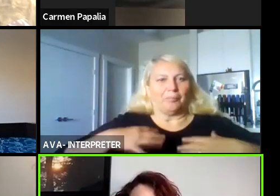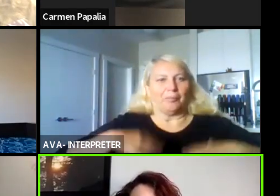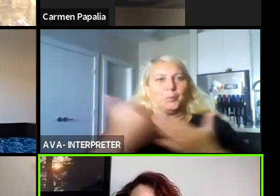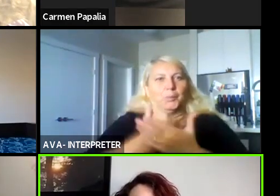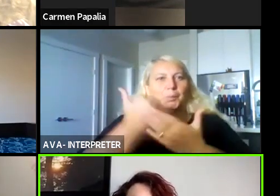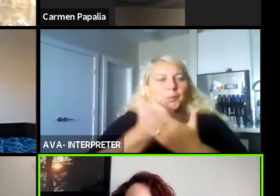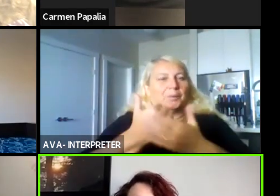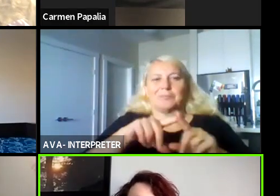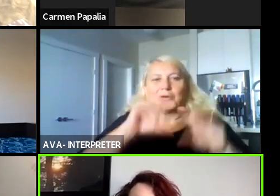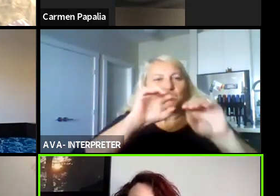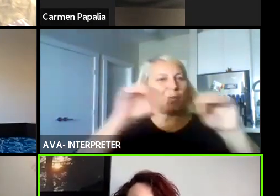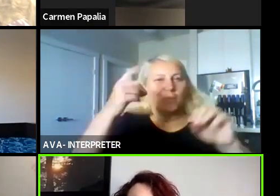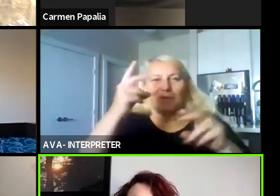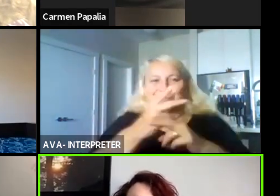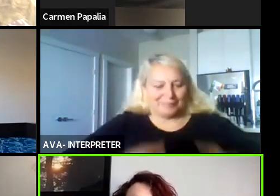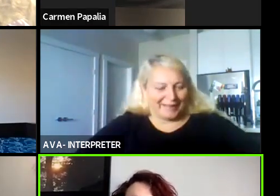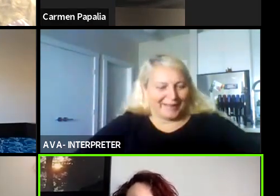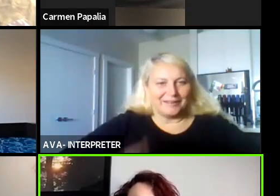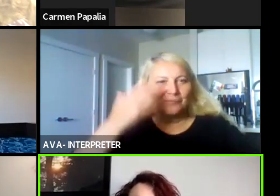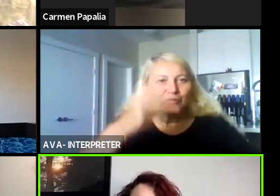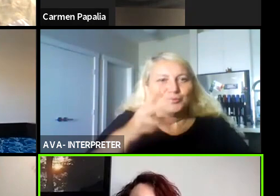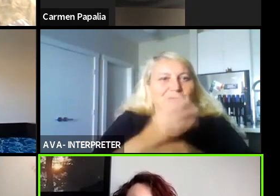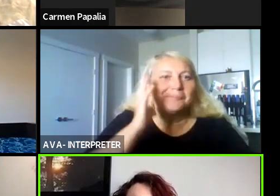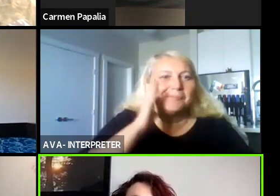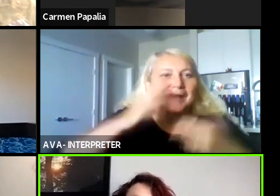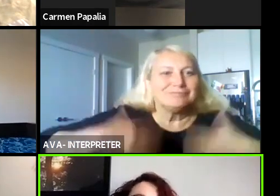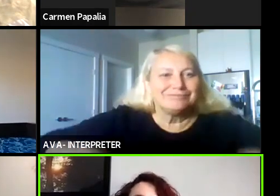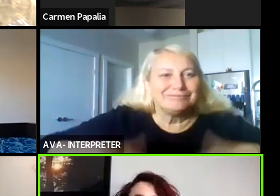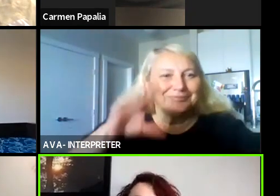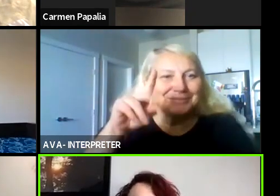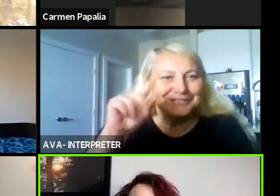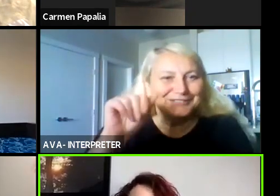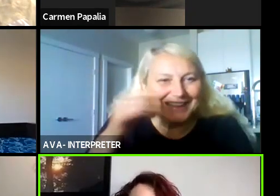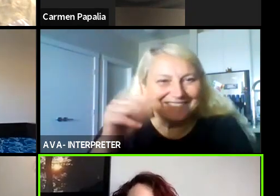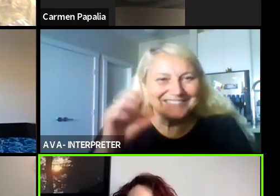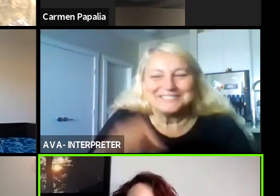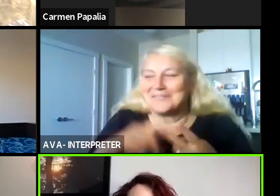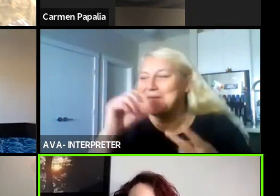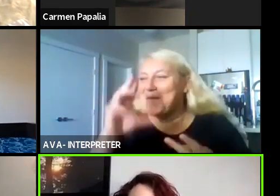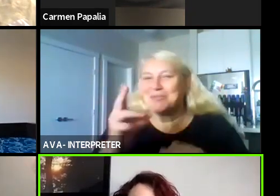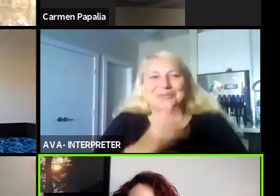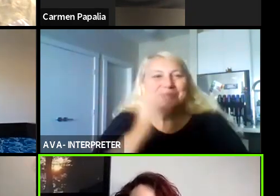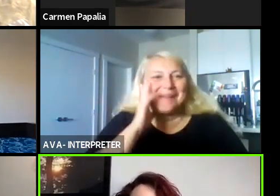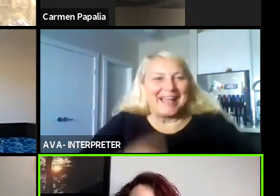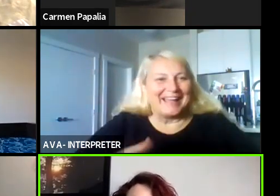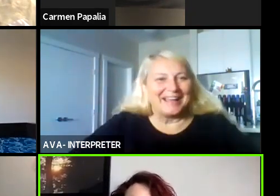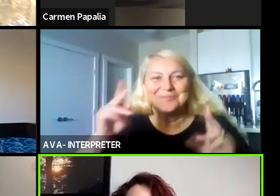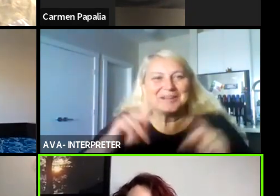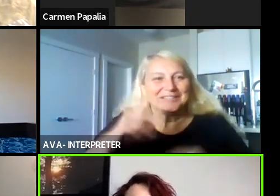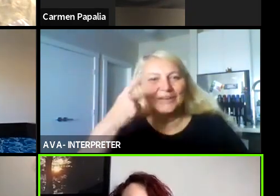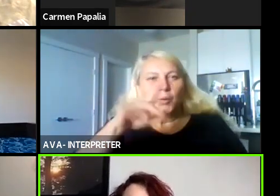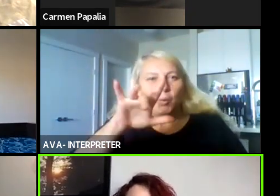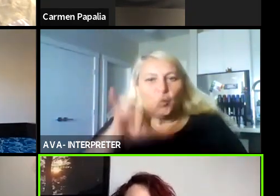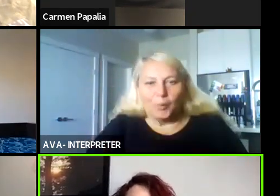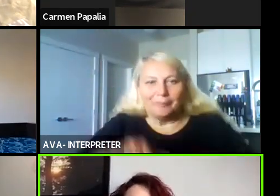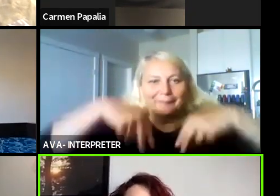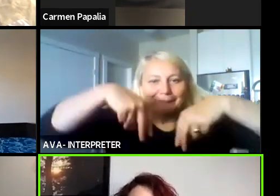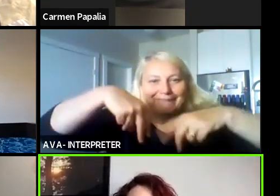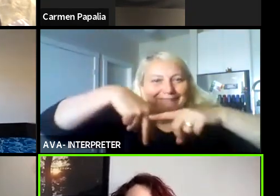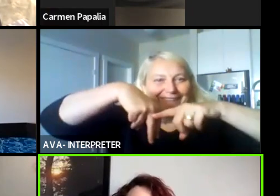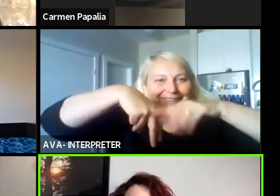like wear pajama pants or whatever. And nobody can see your bottoms generally in a Zoom meeting. So everyone's wearing fancy